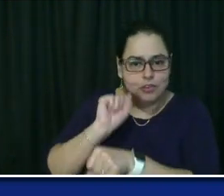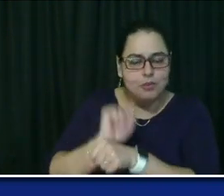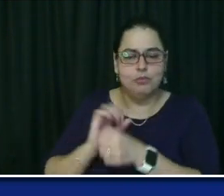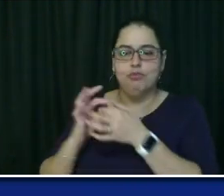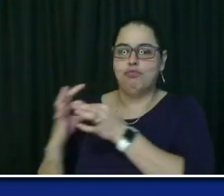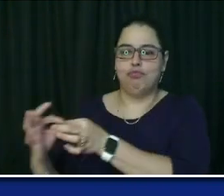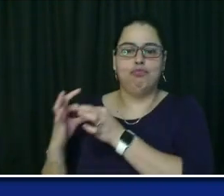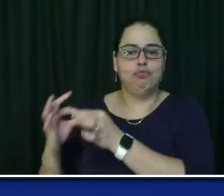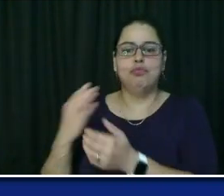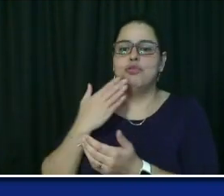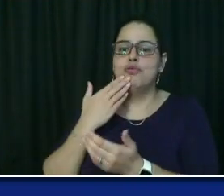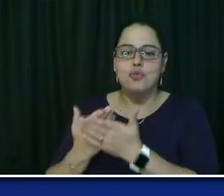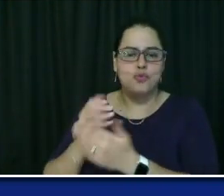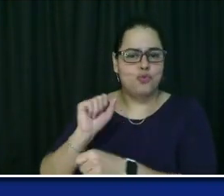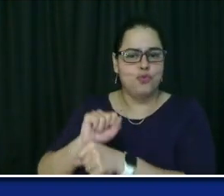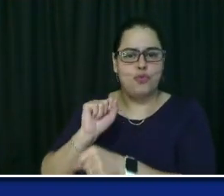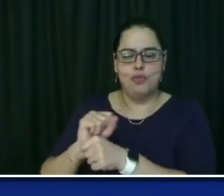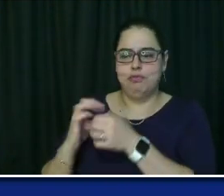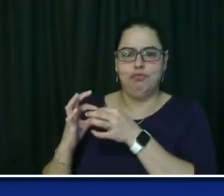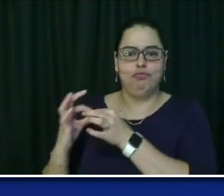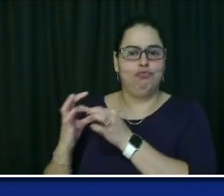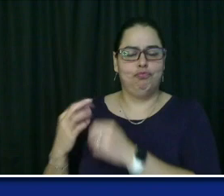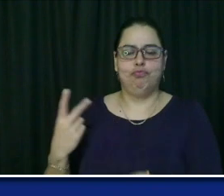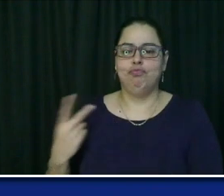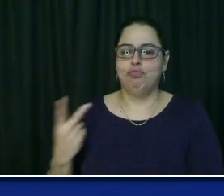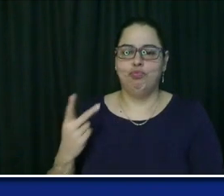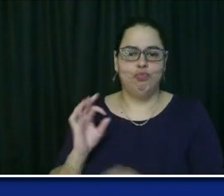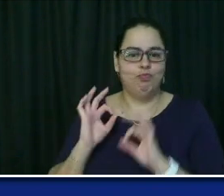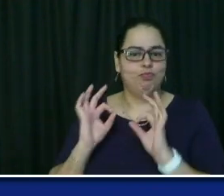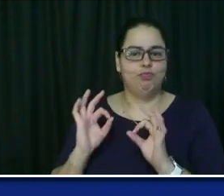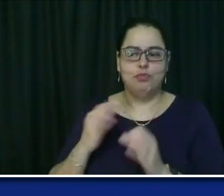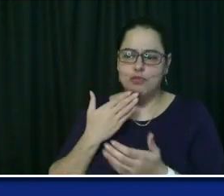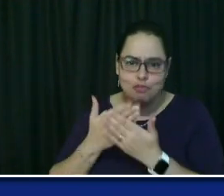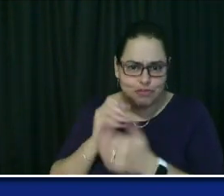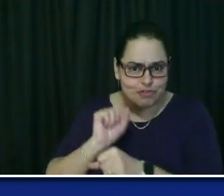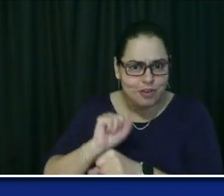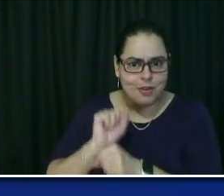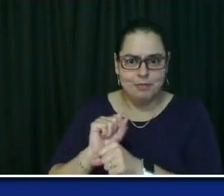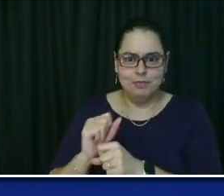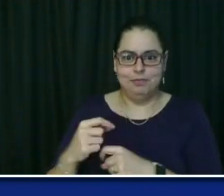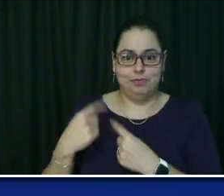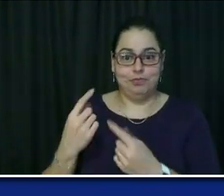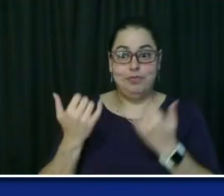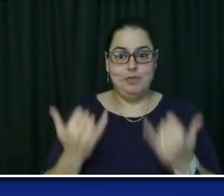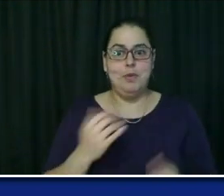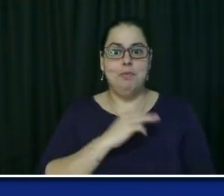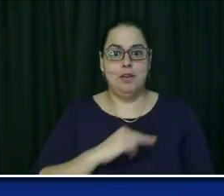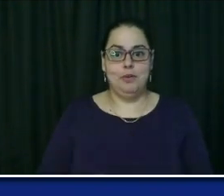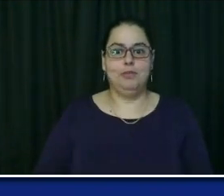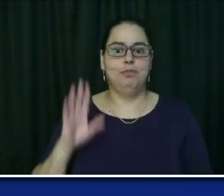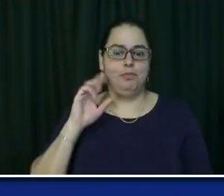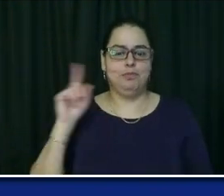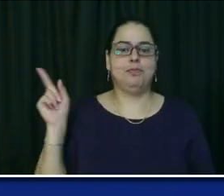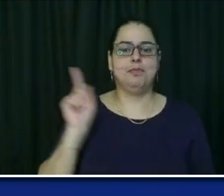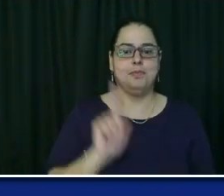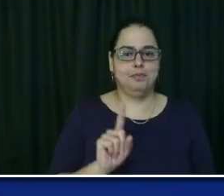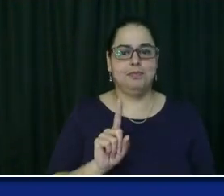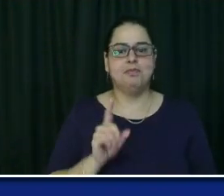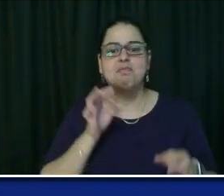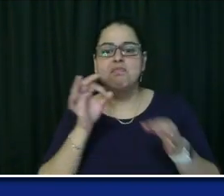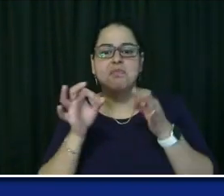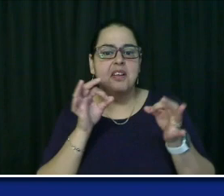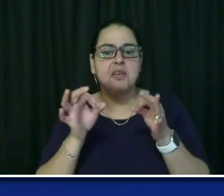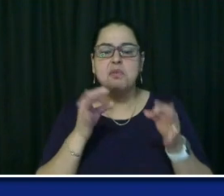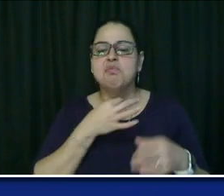with his electoral record. So I'd ask the mayor to come by, talk a little bit about Elmsford, give us a little idea of what's happening in that community. Mayor